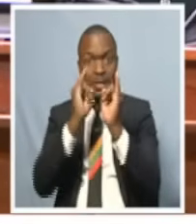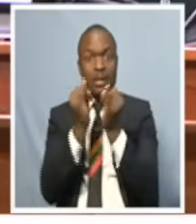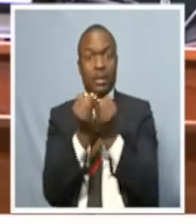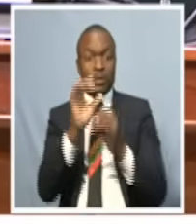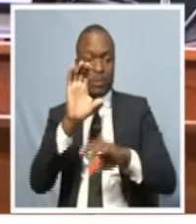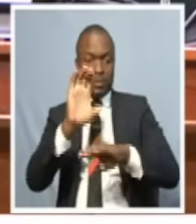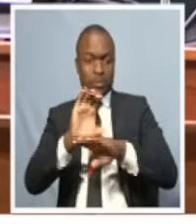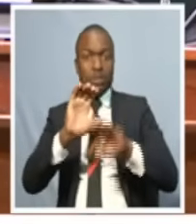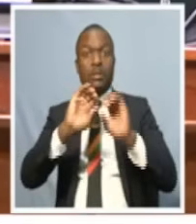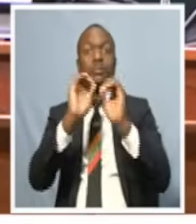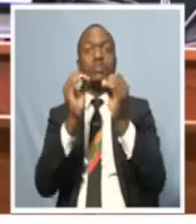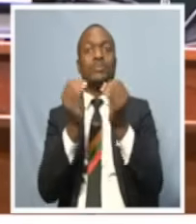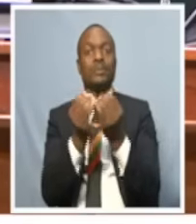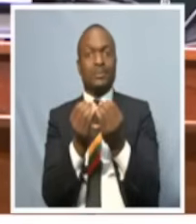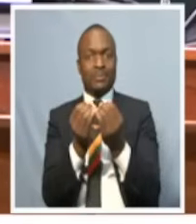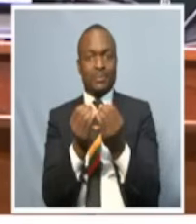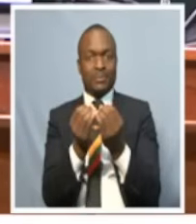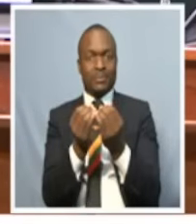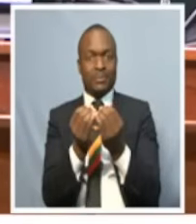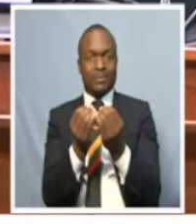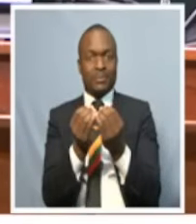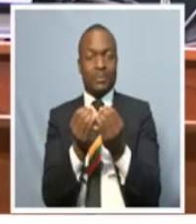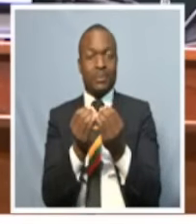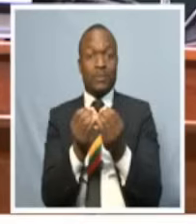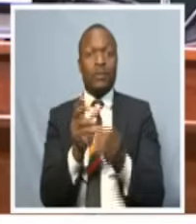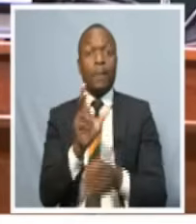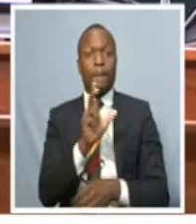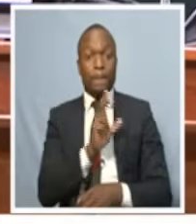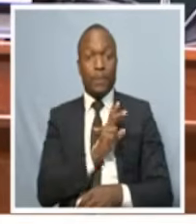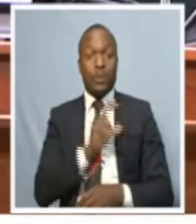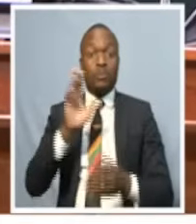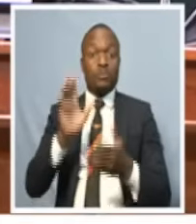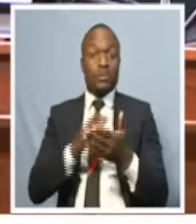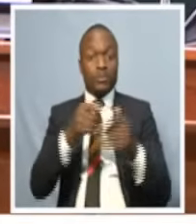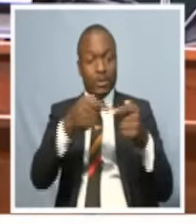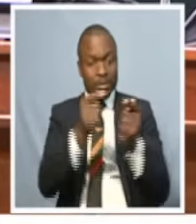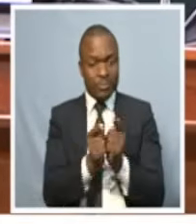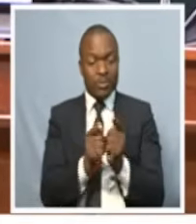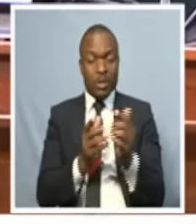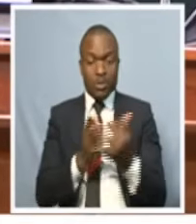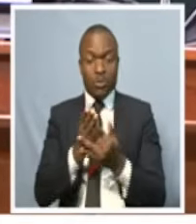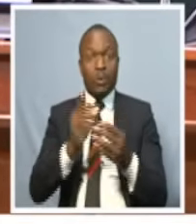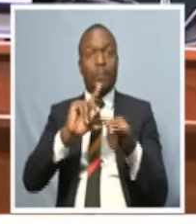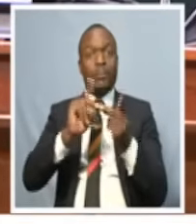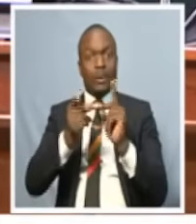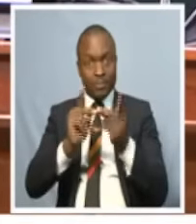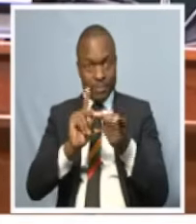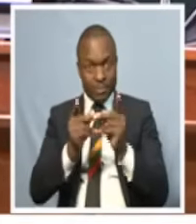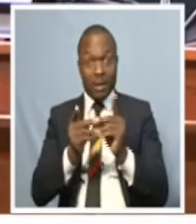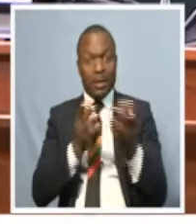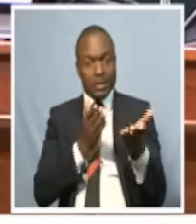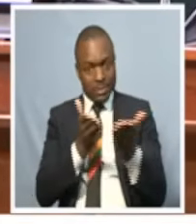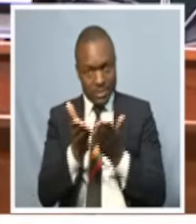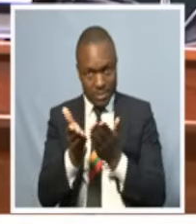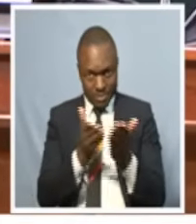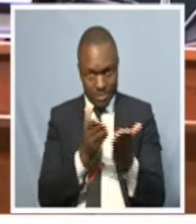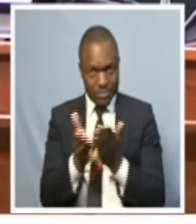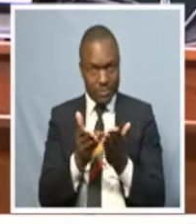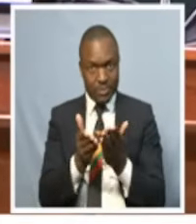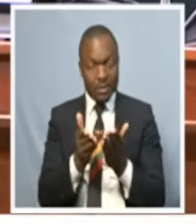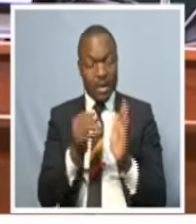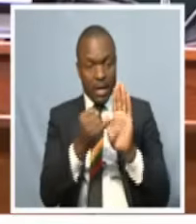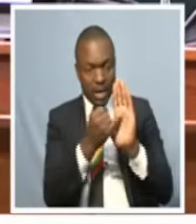church organizations that run brass bands programs. Through these partnerships, the service is able